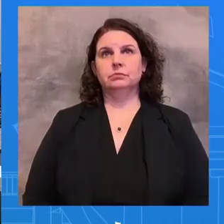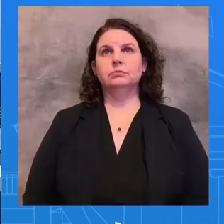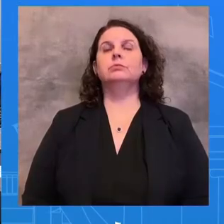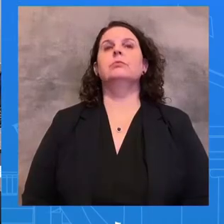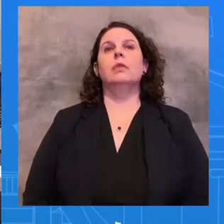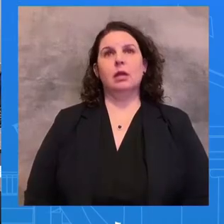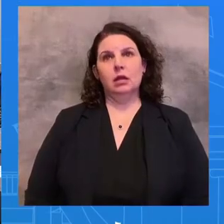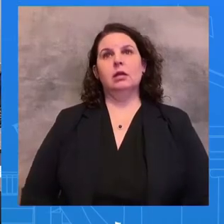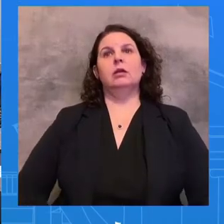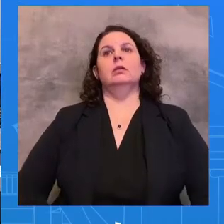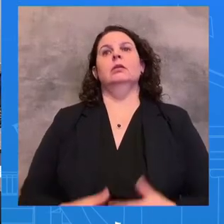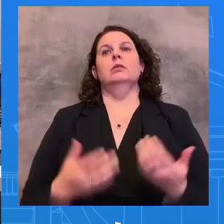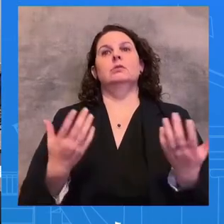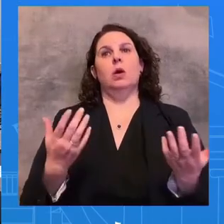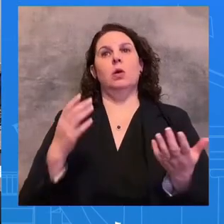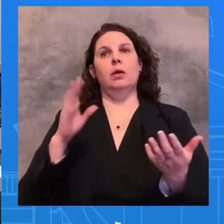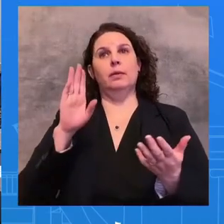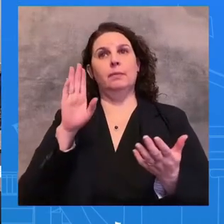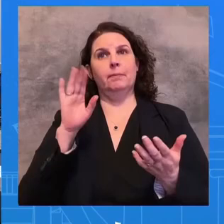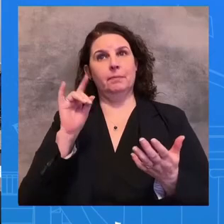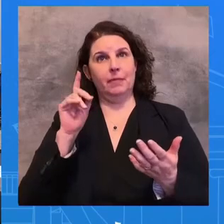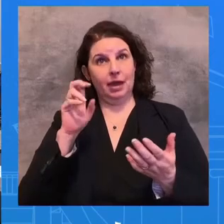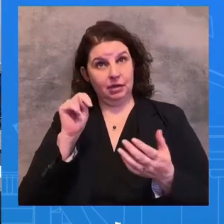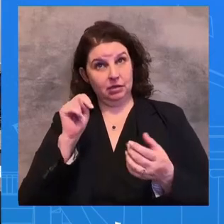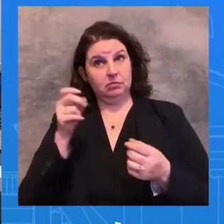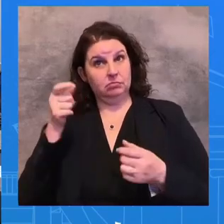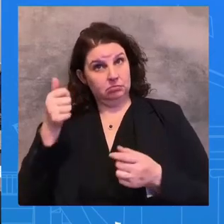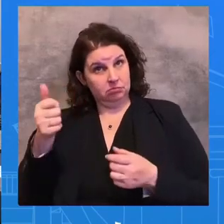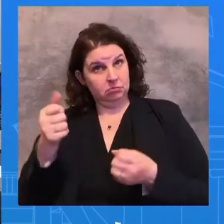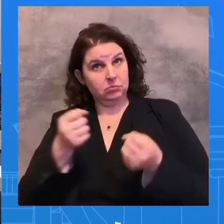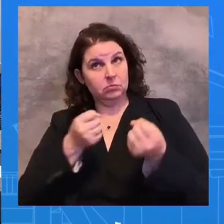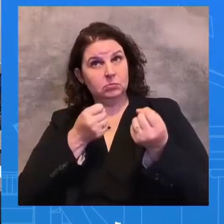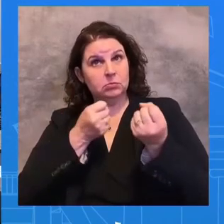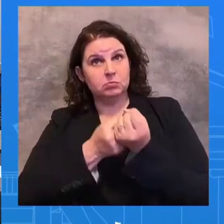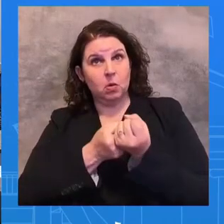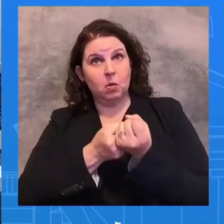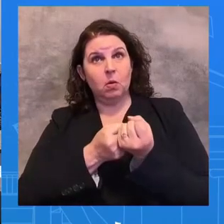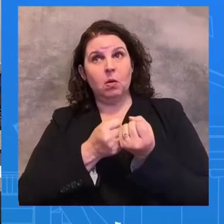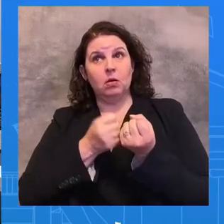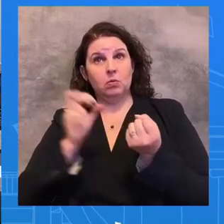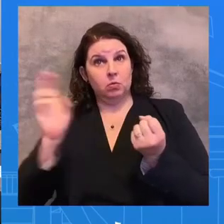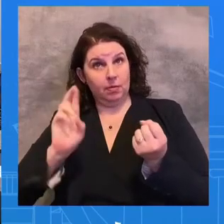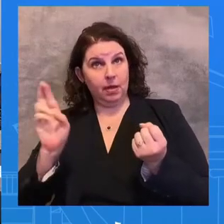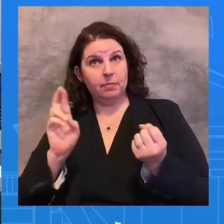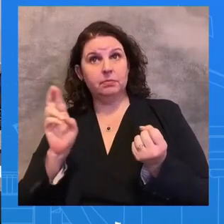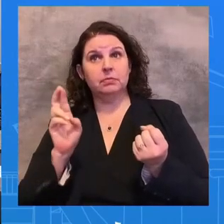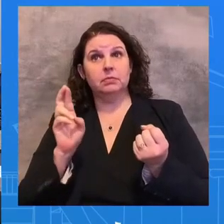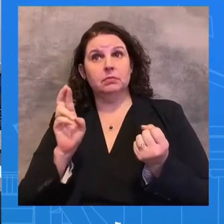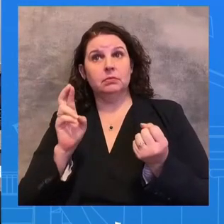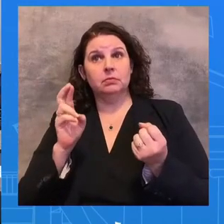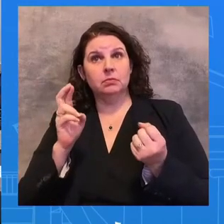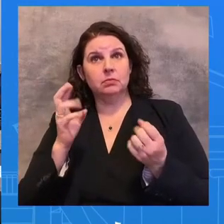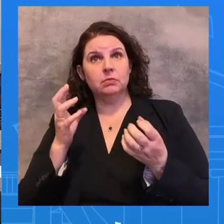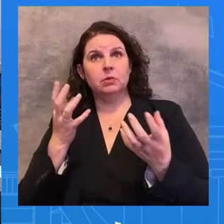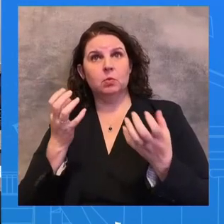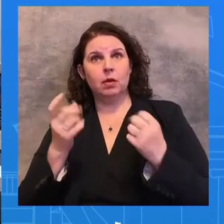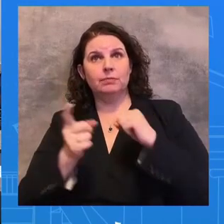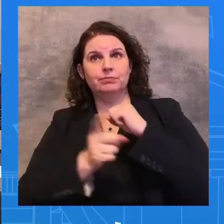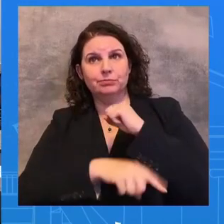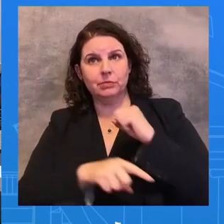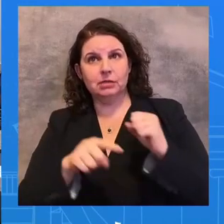arrest warrant applications? And if so, what would that mean? And then also I wanted to ask you, after your trip to Israel this weekend, do you